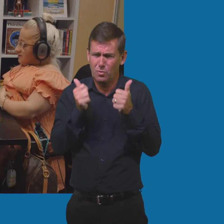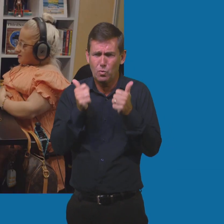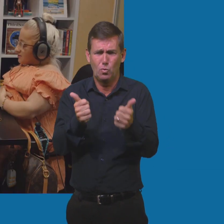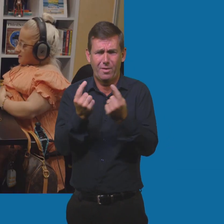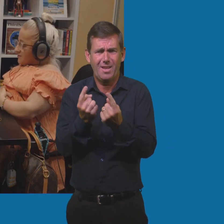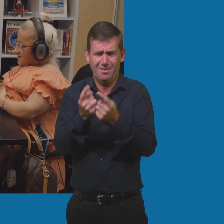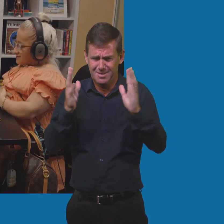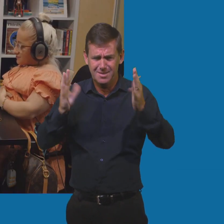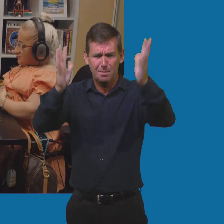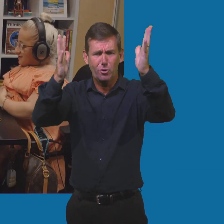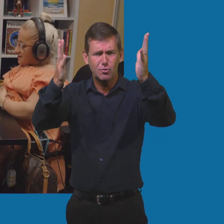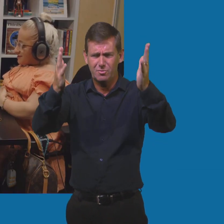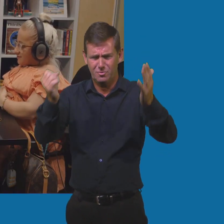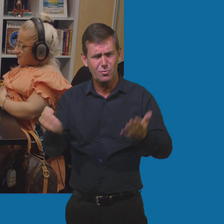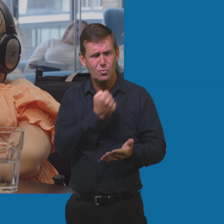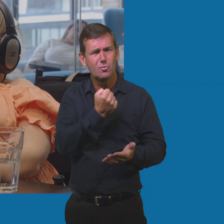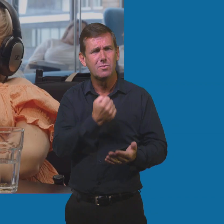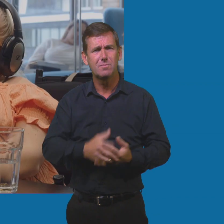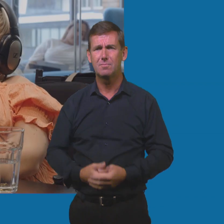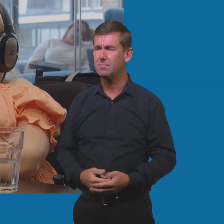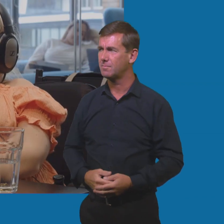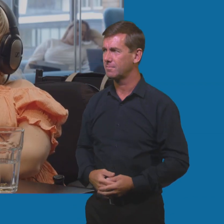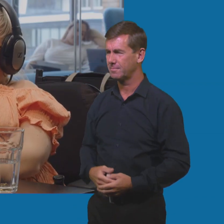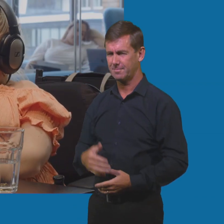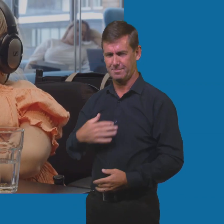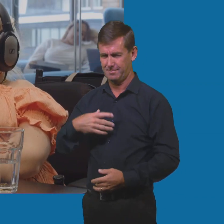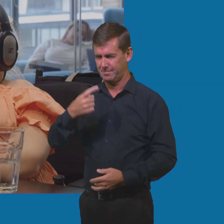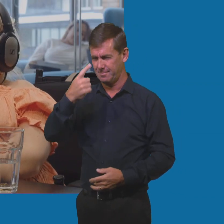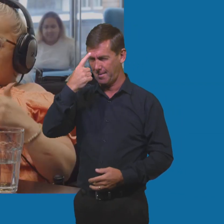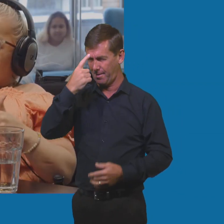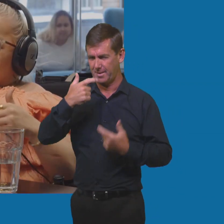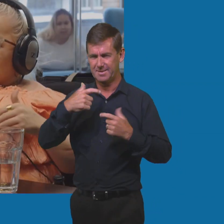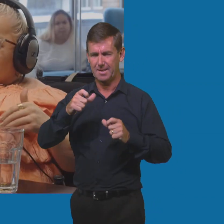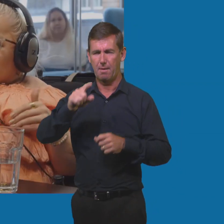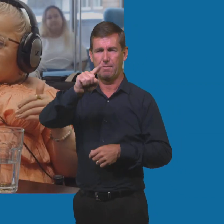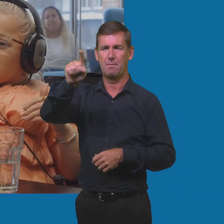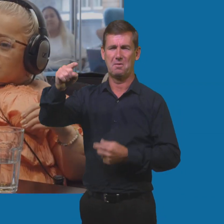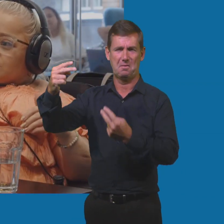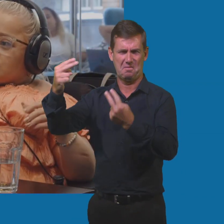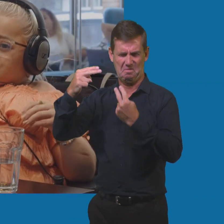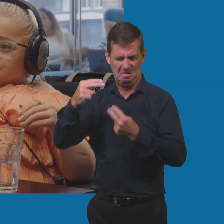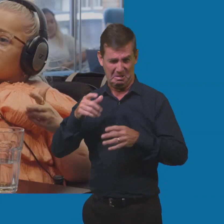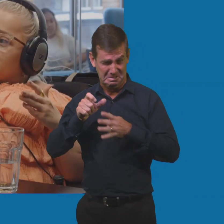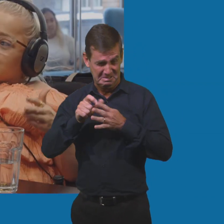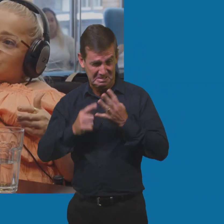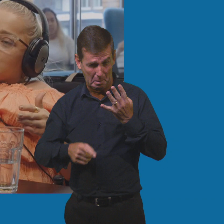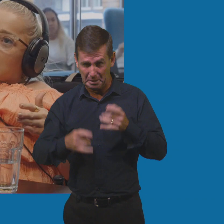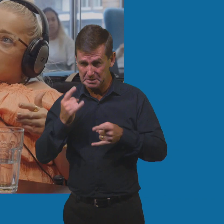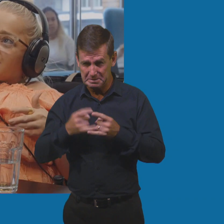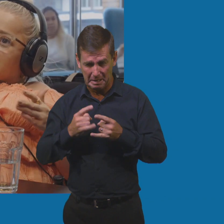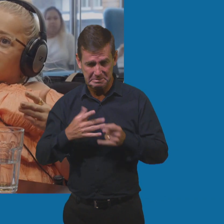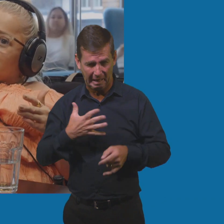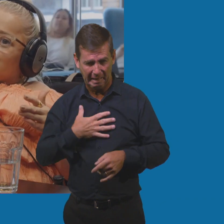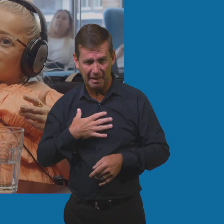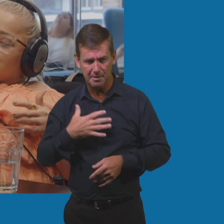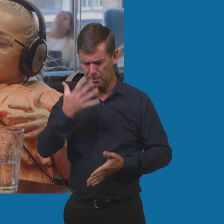I think there is still this voyeuristic fascination. I remember when I first moved to London and I was new